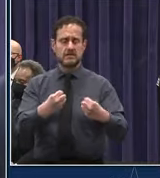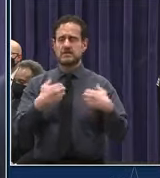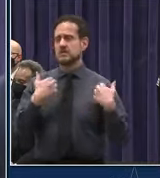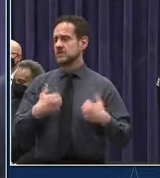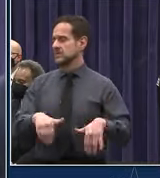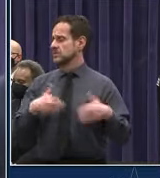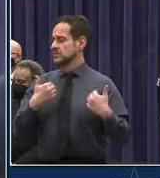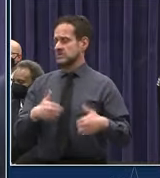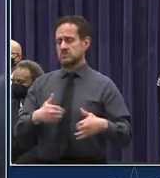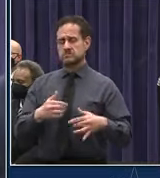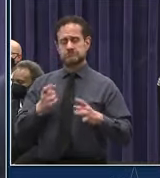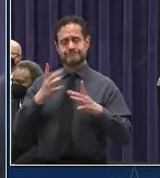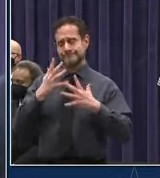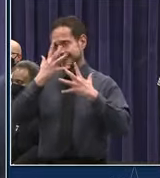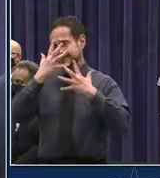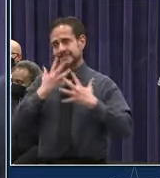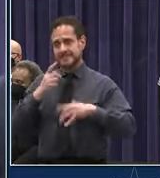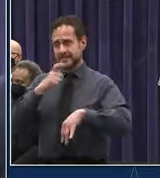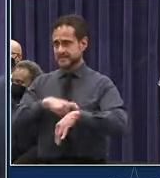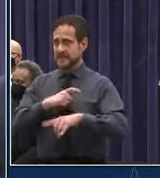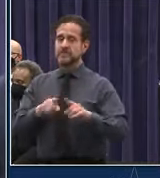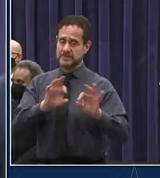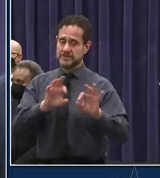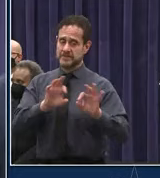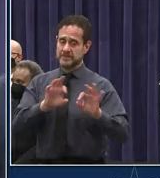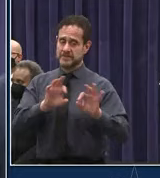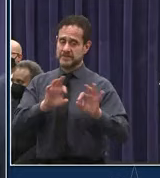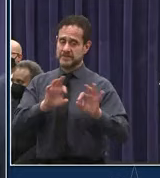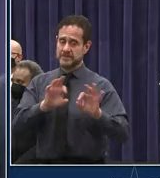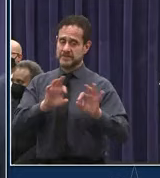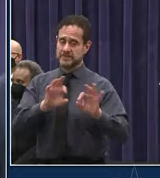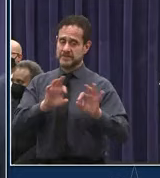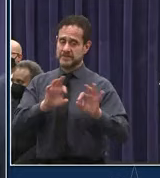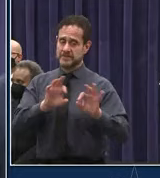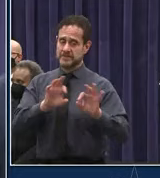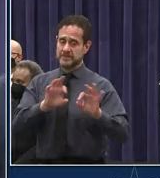heavy season, but the family wanted to say thank you